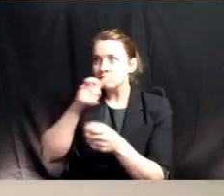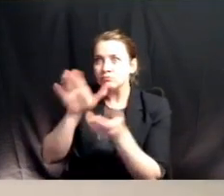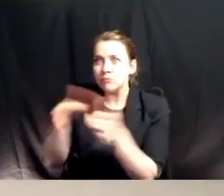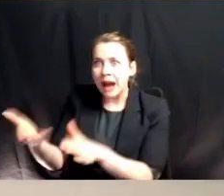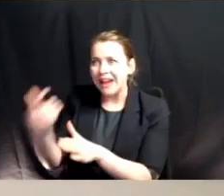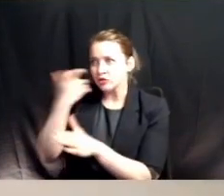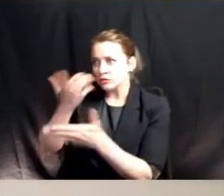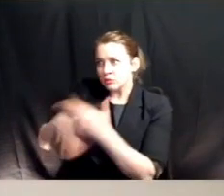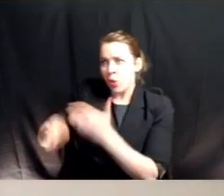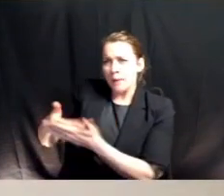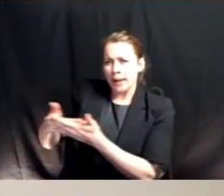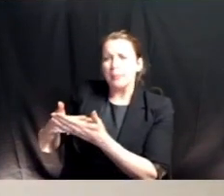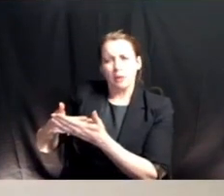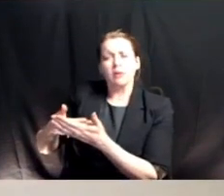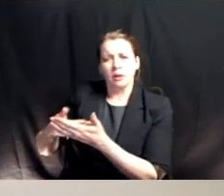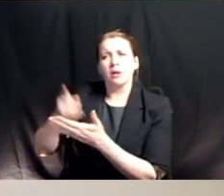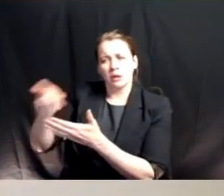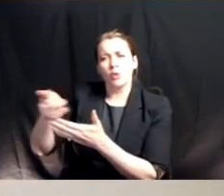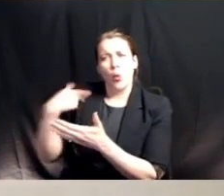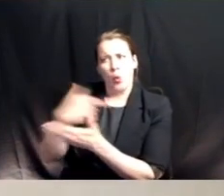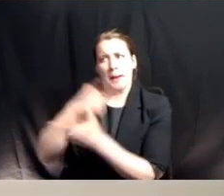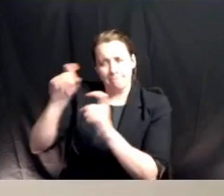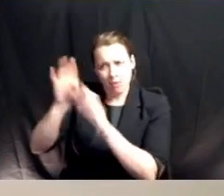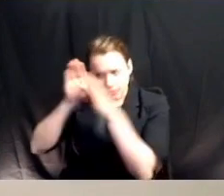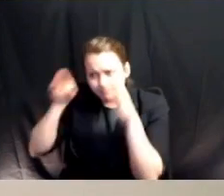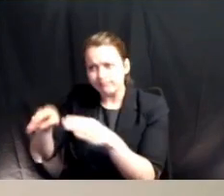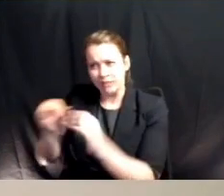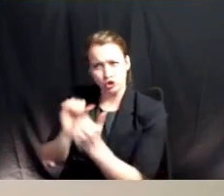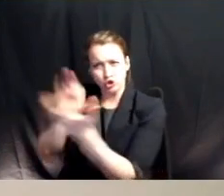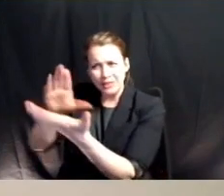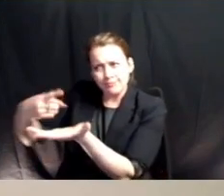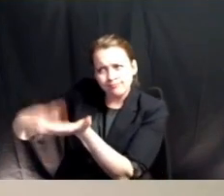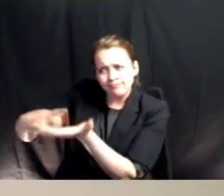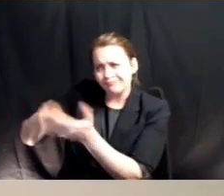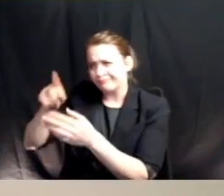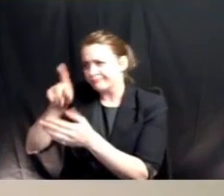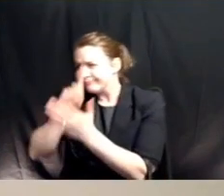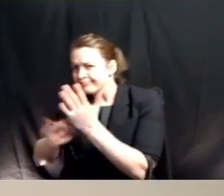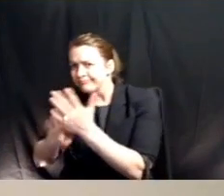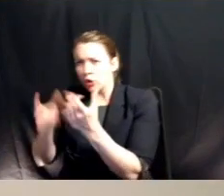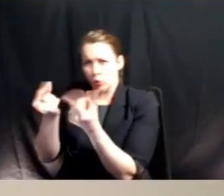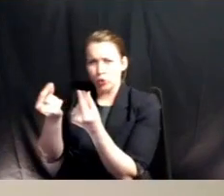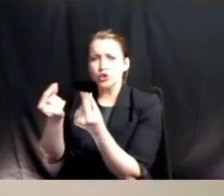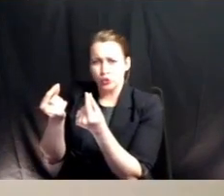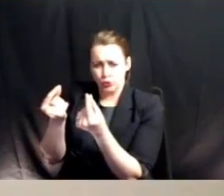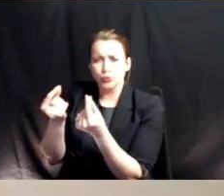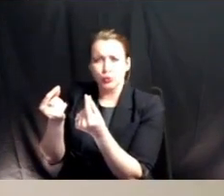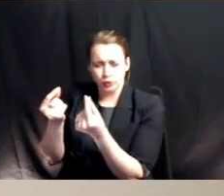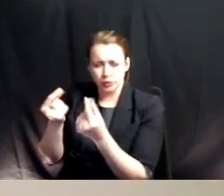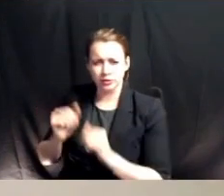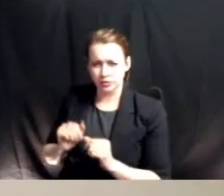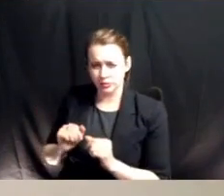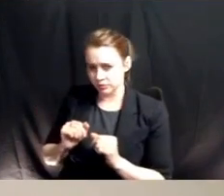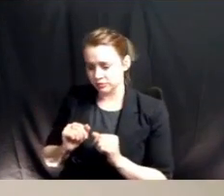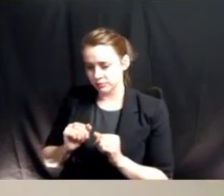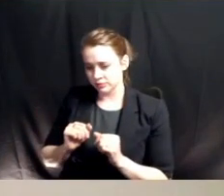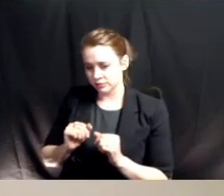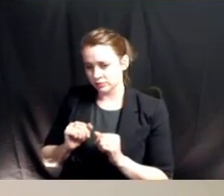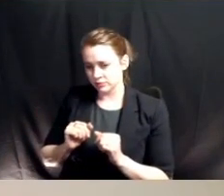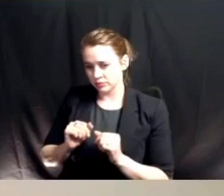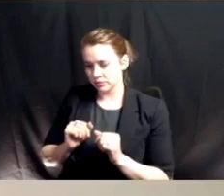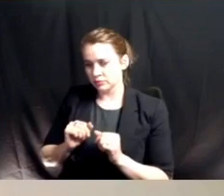issue that public health has to continue to address in terms of maternal mortality and the disparate rates of